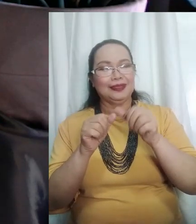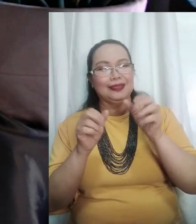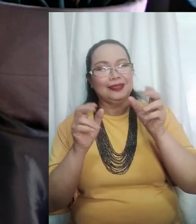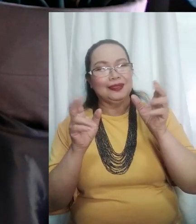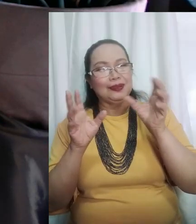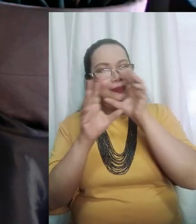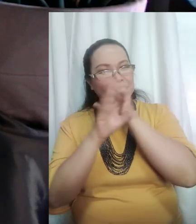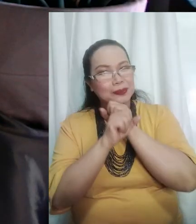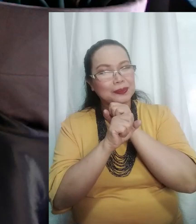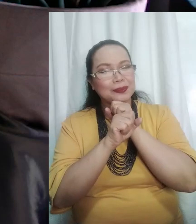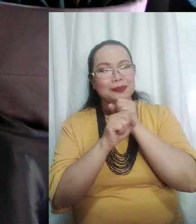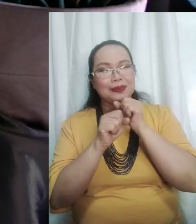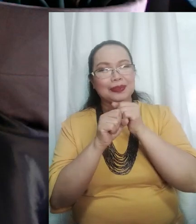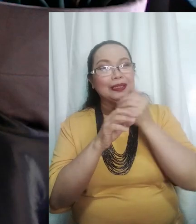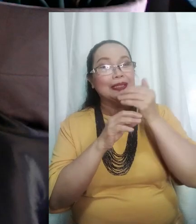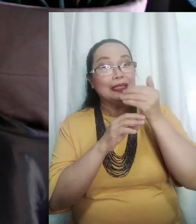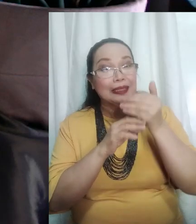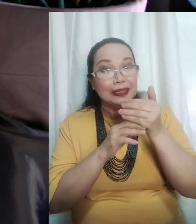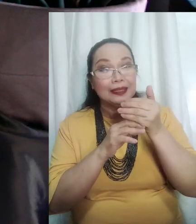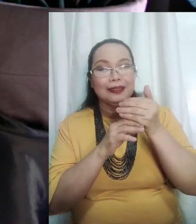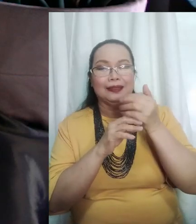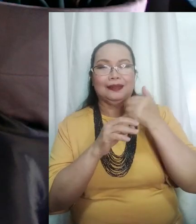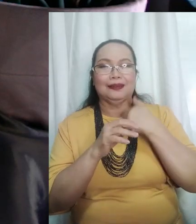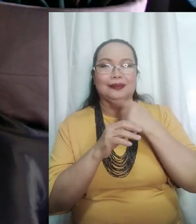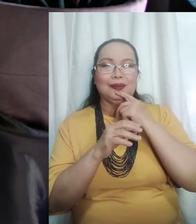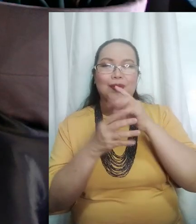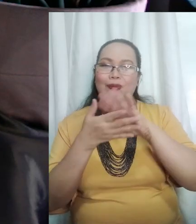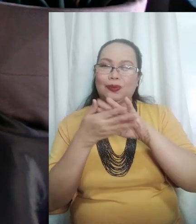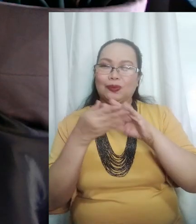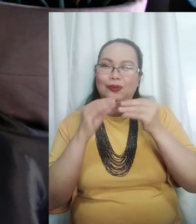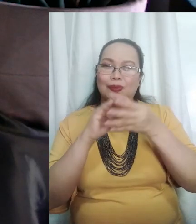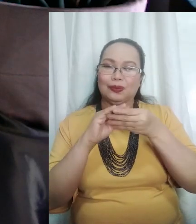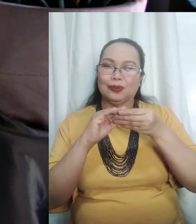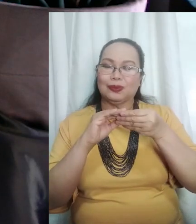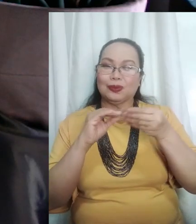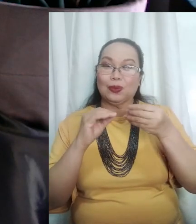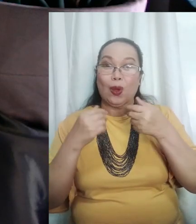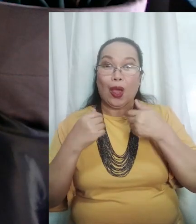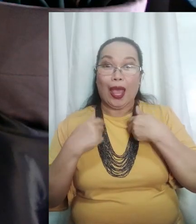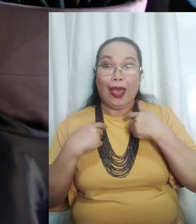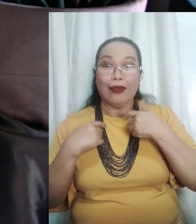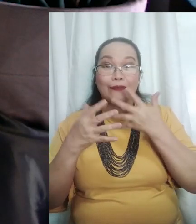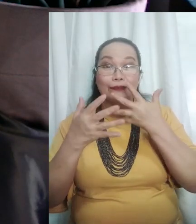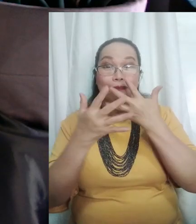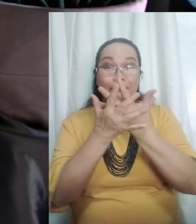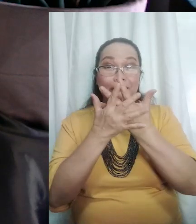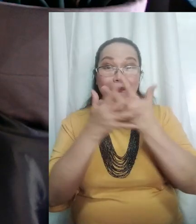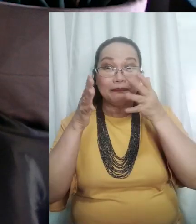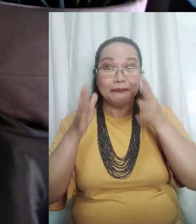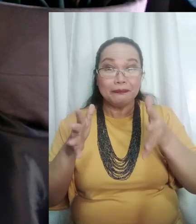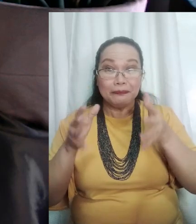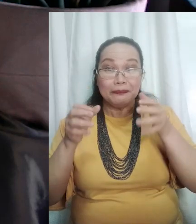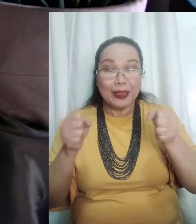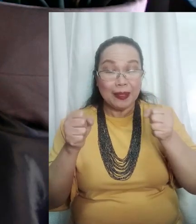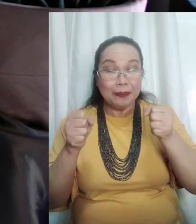forward this. We learn in the following chapter of the familiar story of the baker and the cupbearer. This is now, you know, well